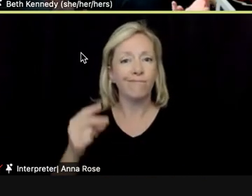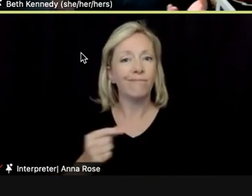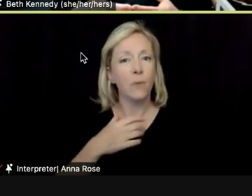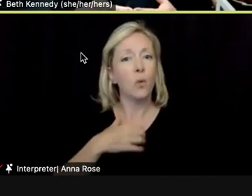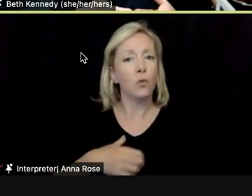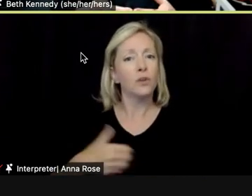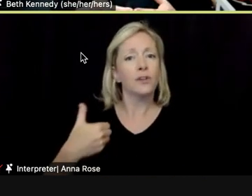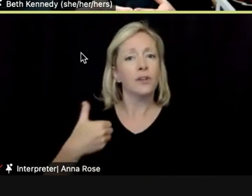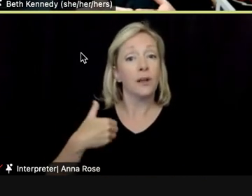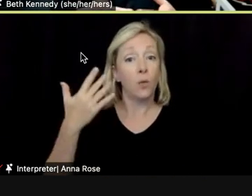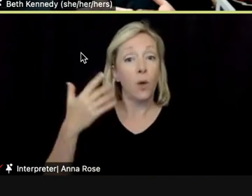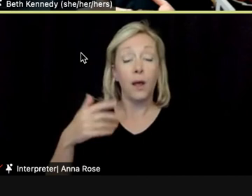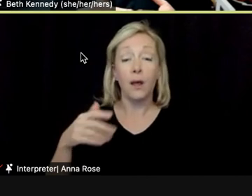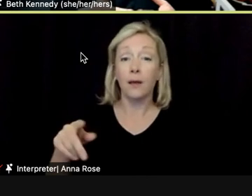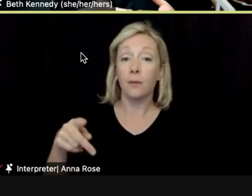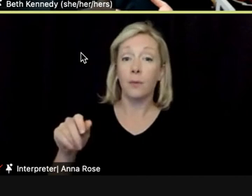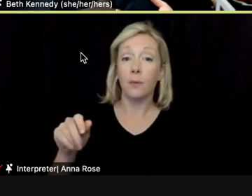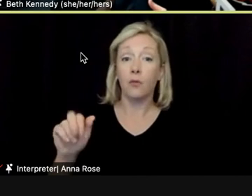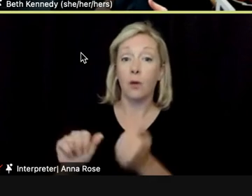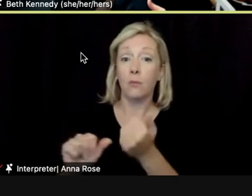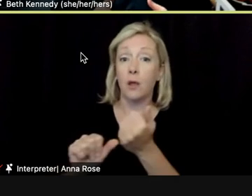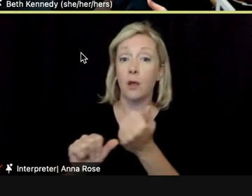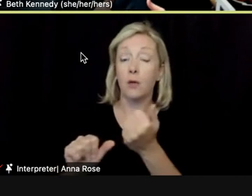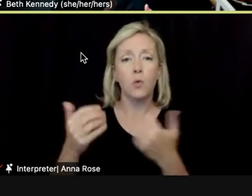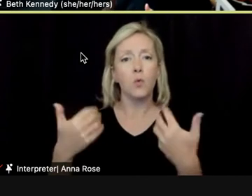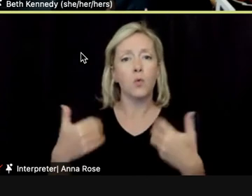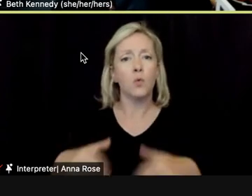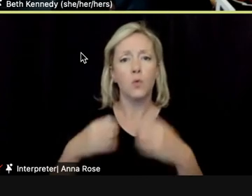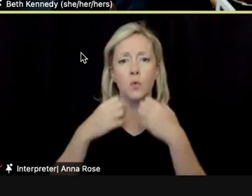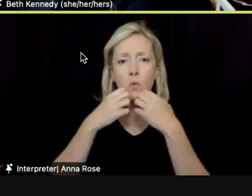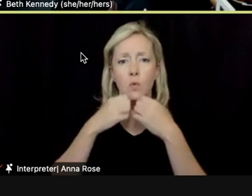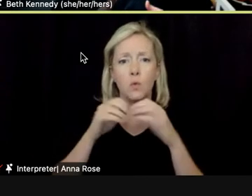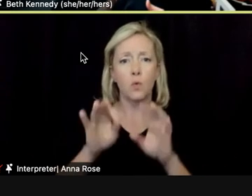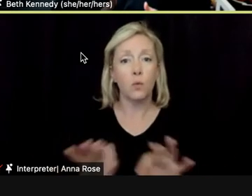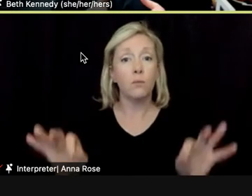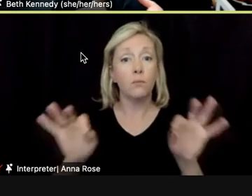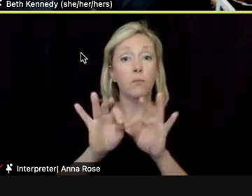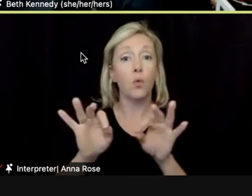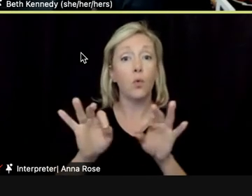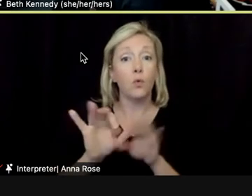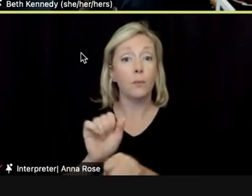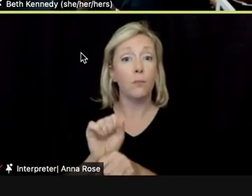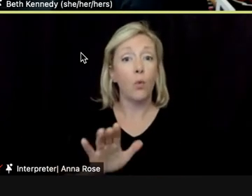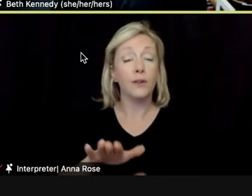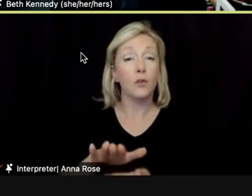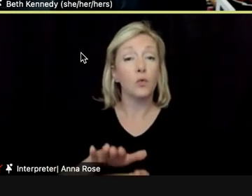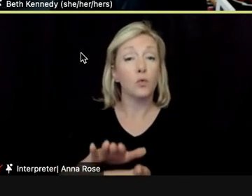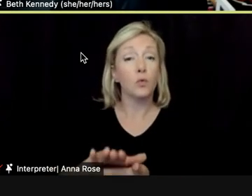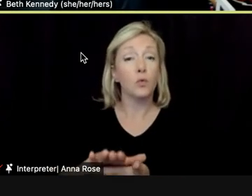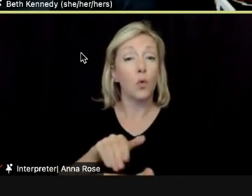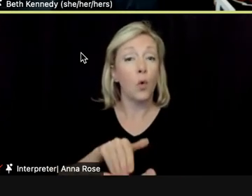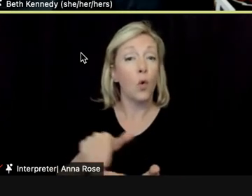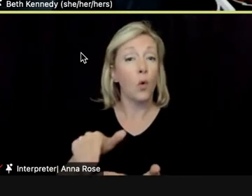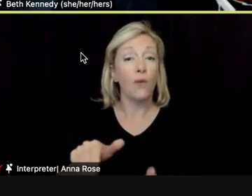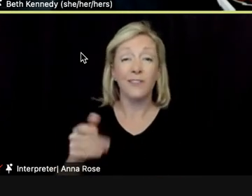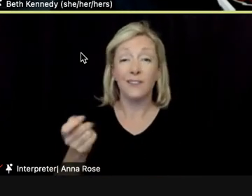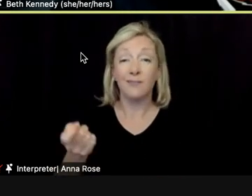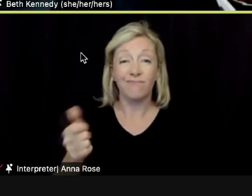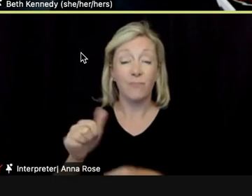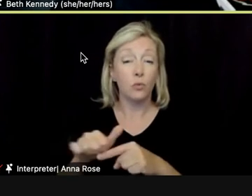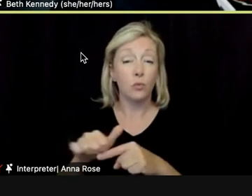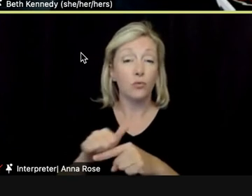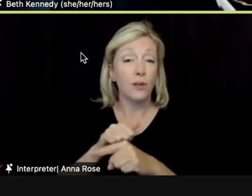because paraprofessionals are actually some of the most important people at the school with the least amount of training.